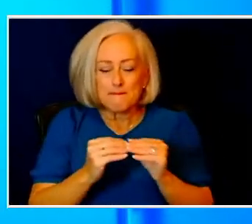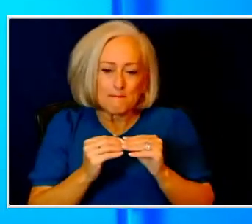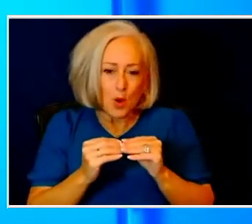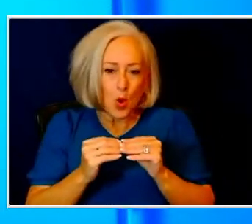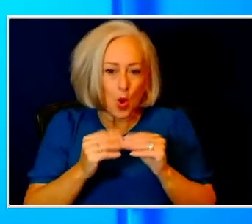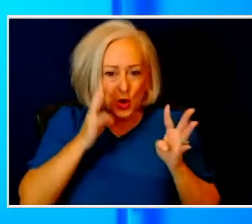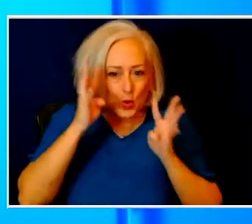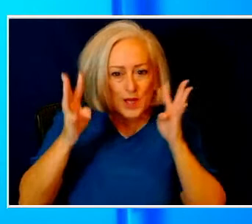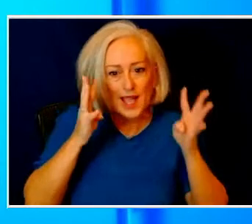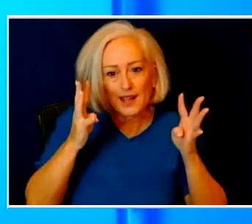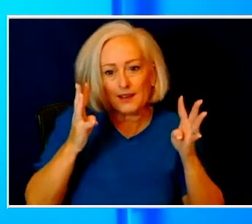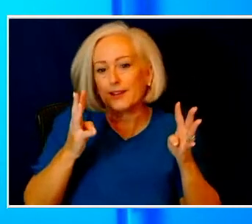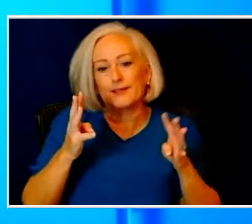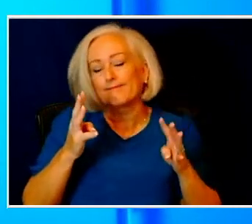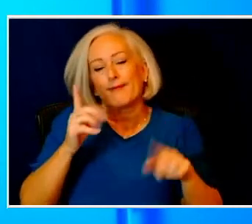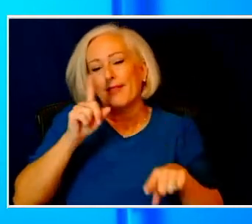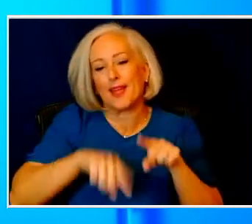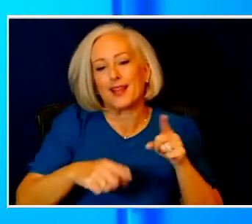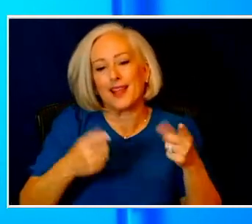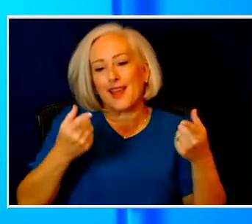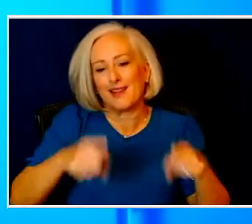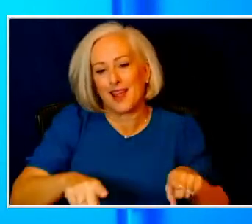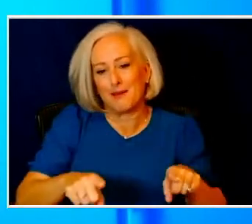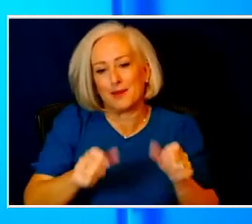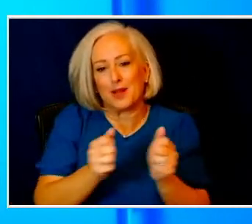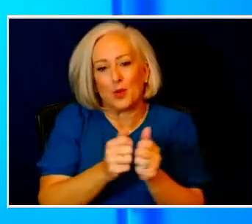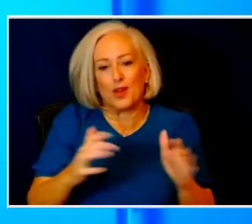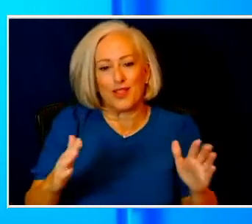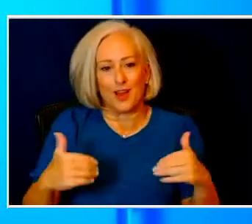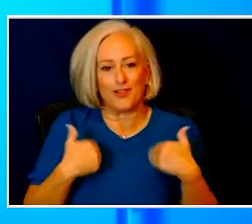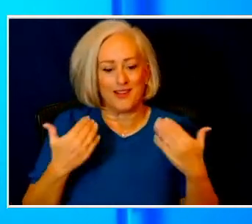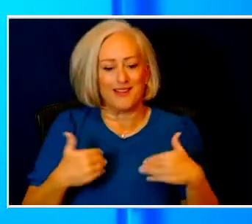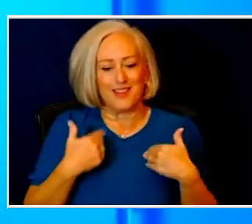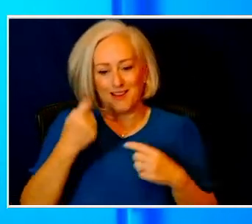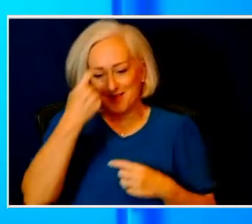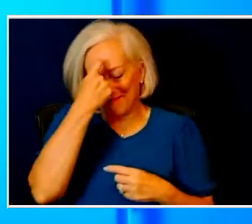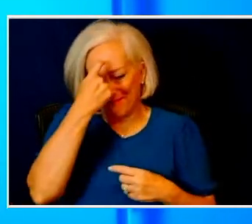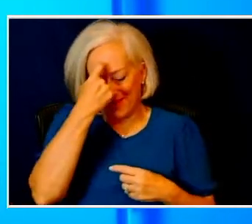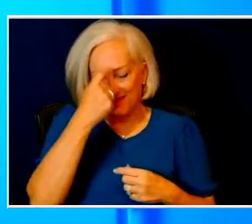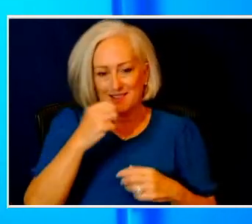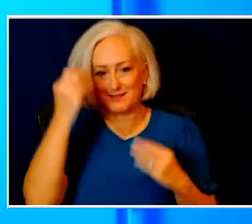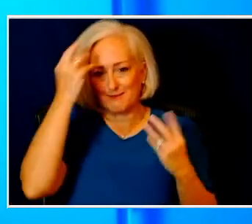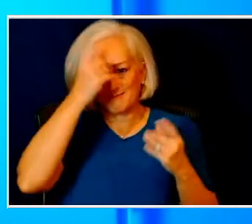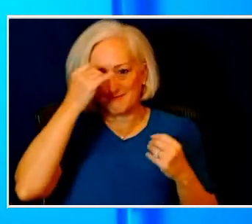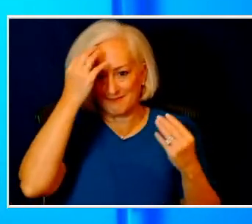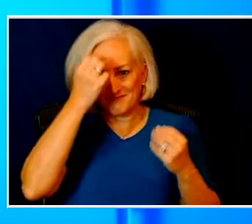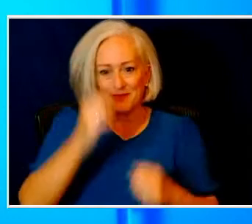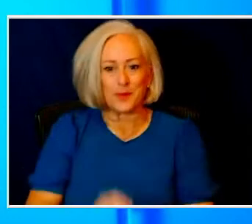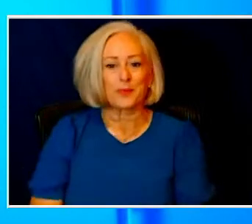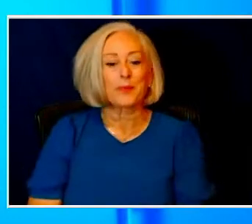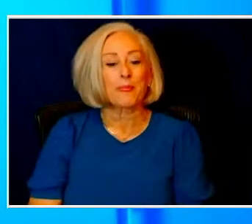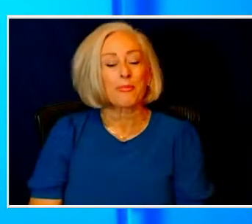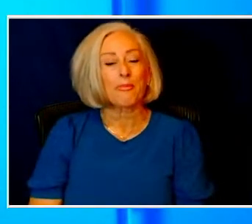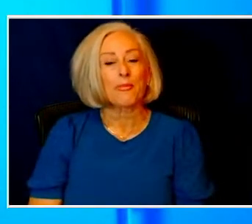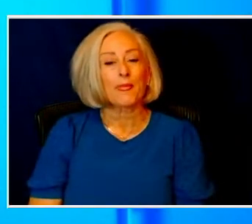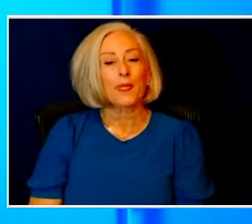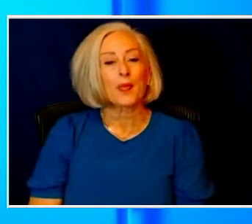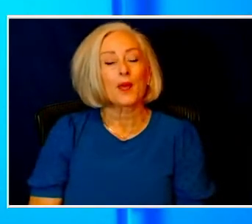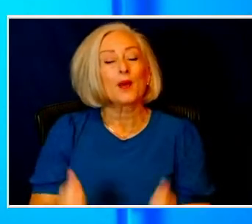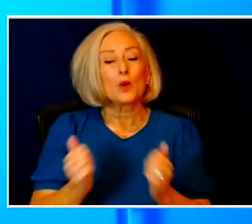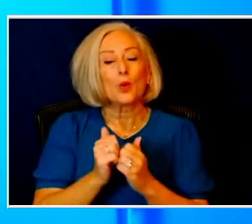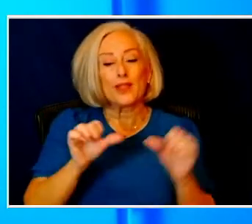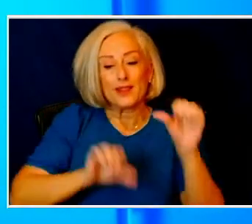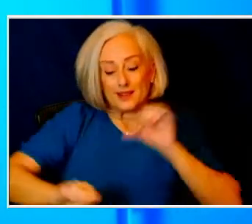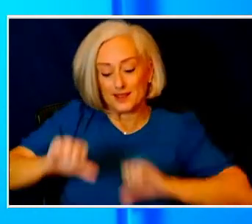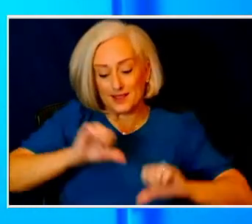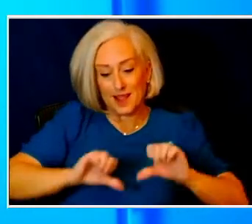wouldn't happen without this infusion of young people. And unfortunately, in science, the most creative people may be the ones who